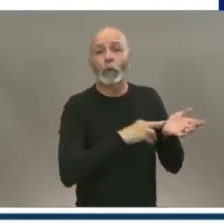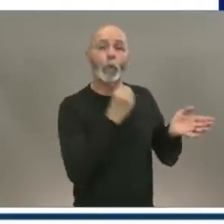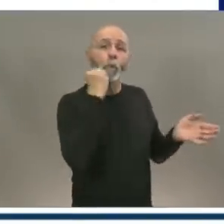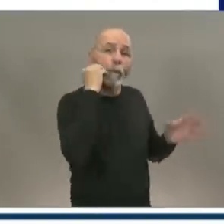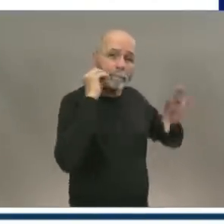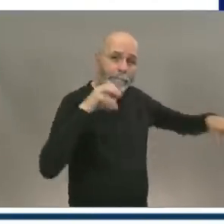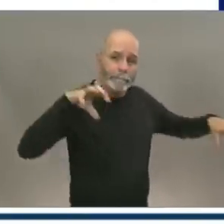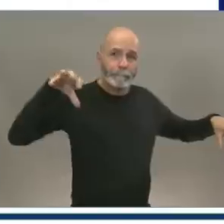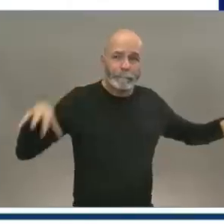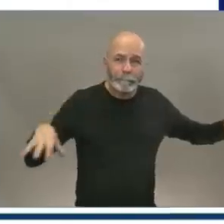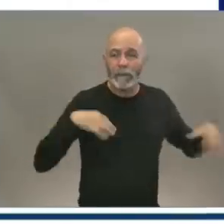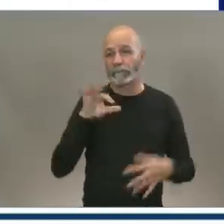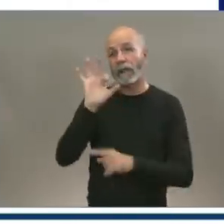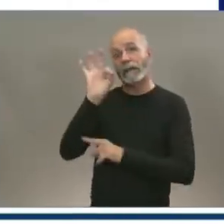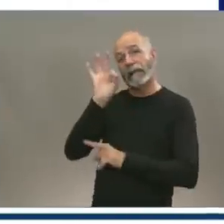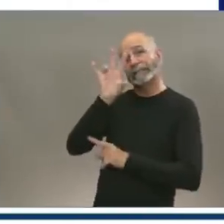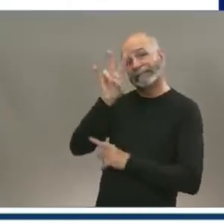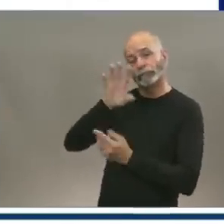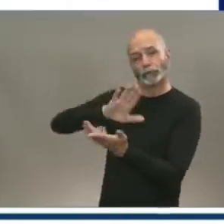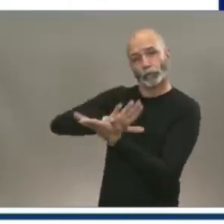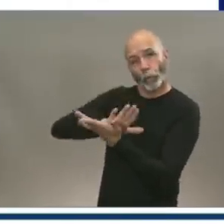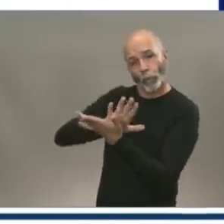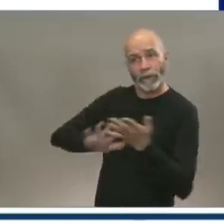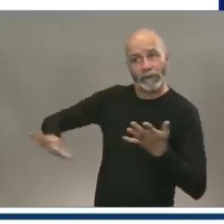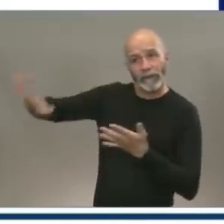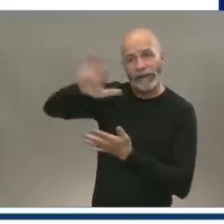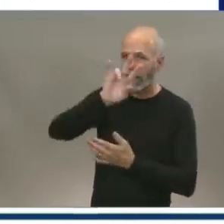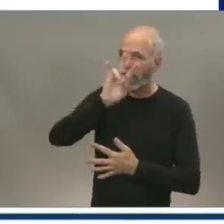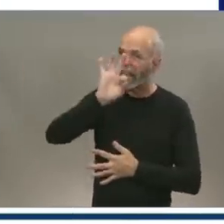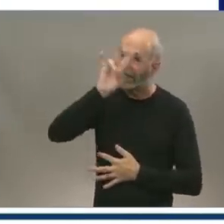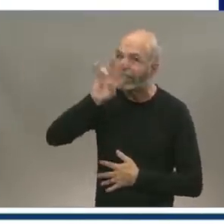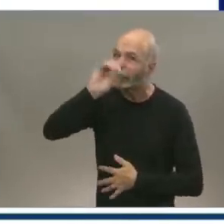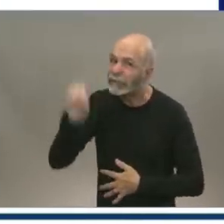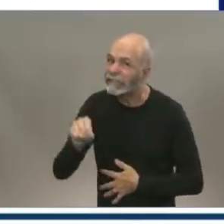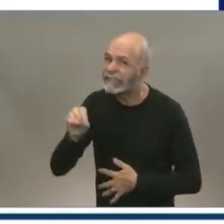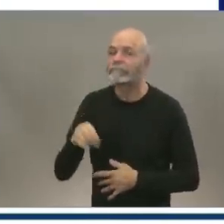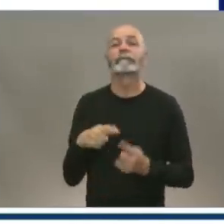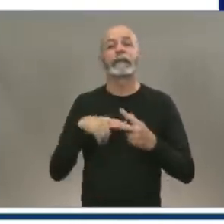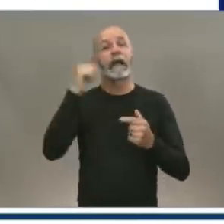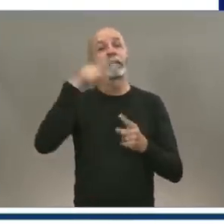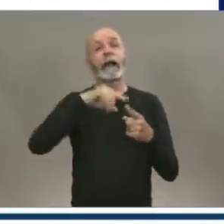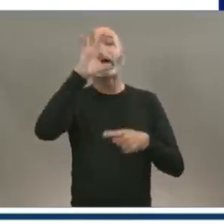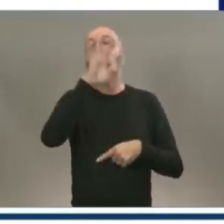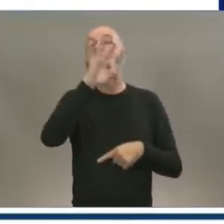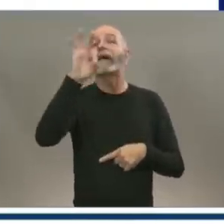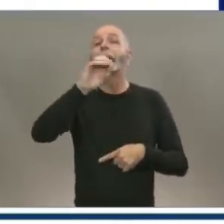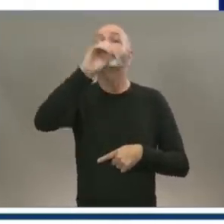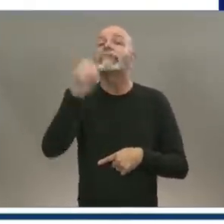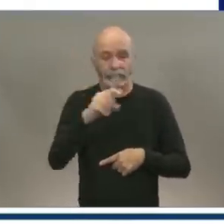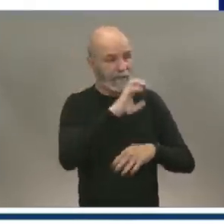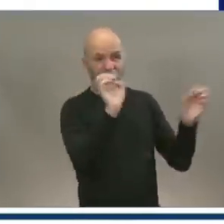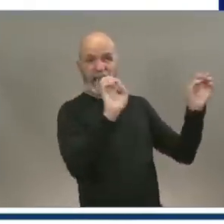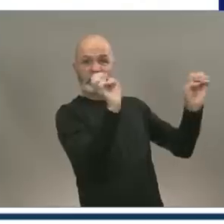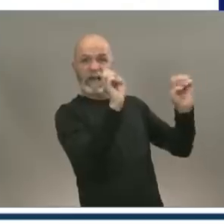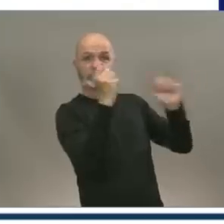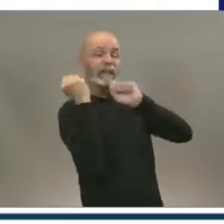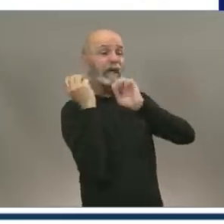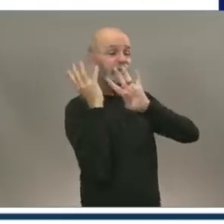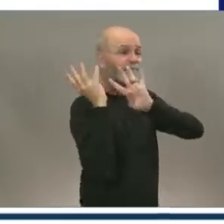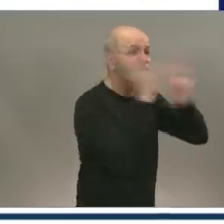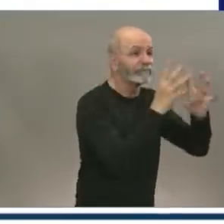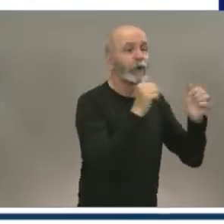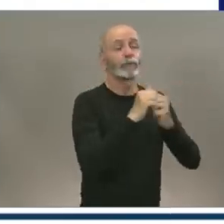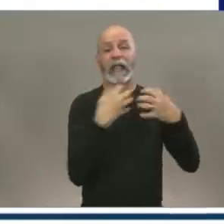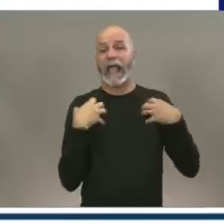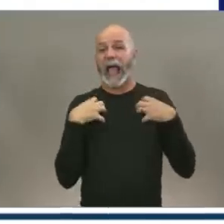those in education, and 99% of workers in emergency health services. So those numbers